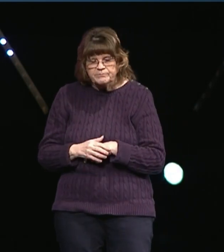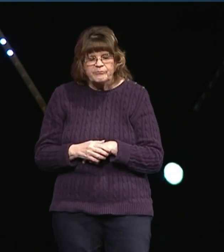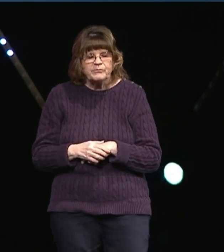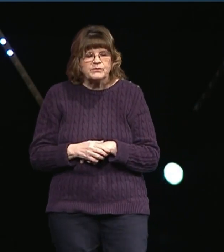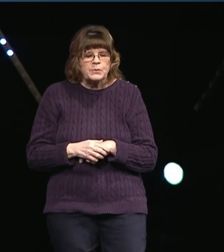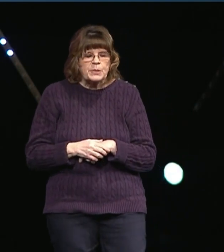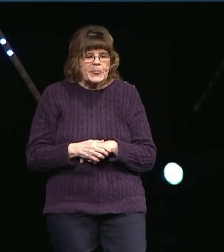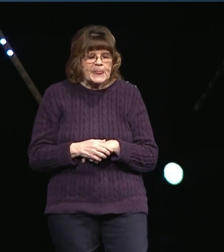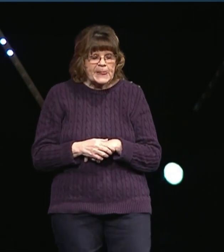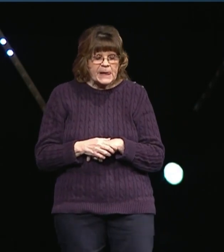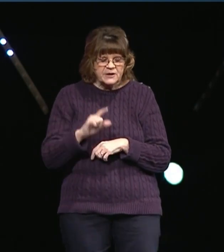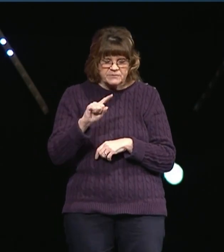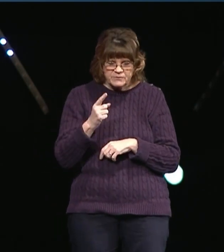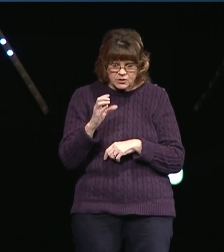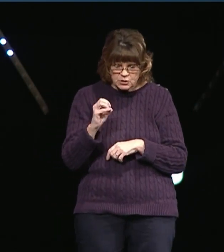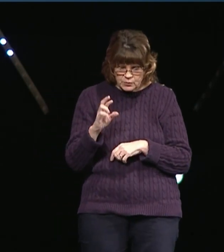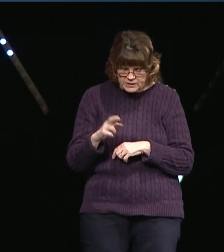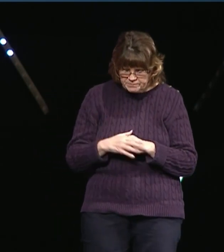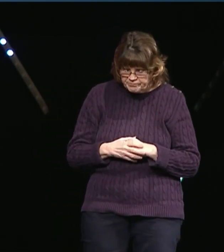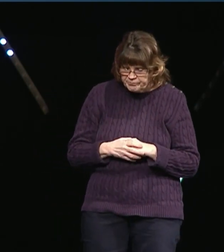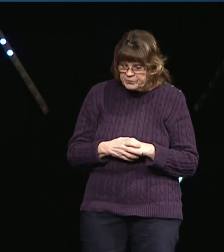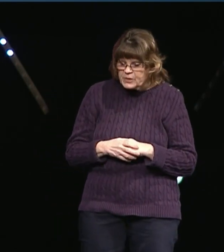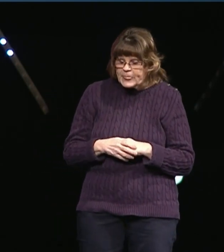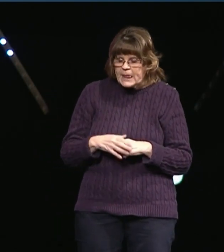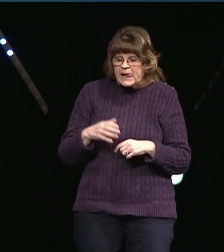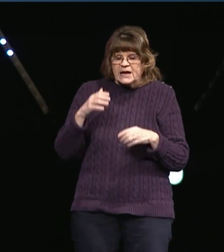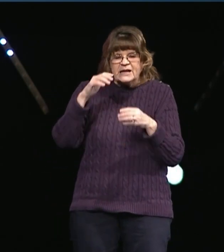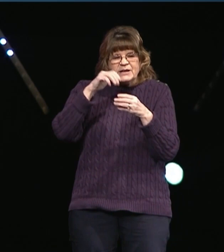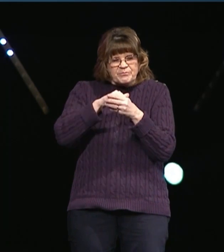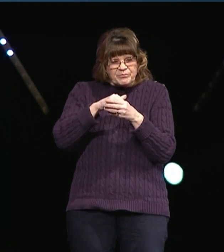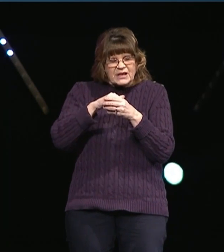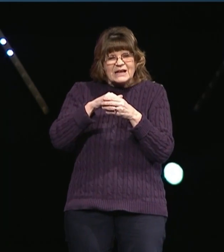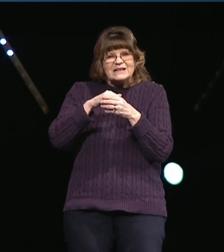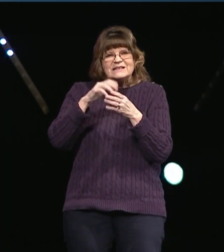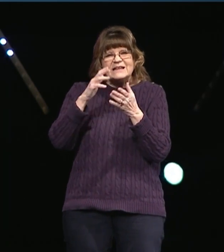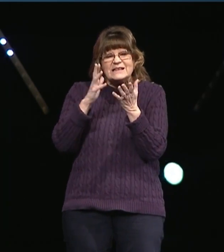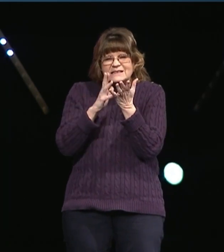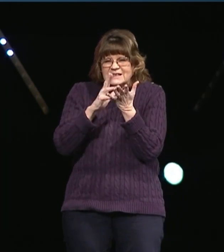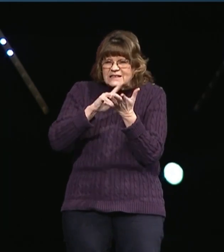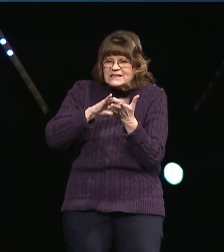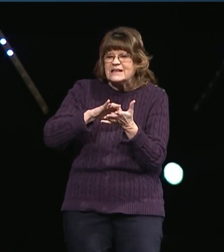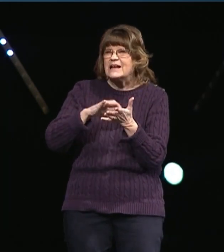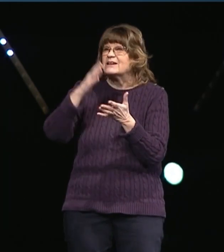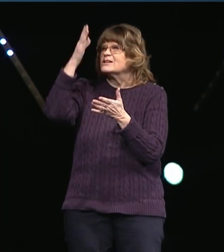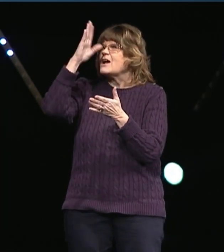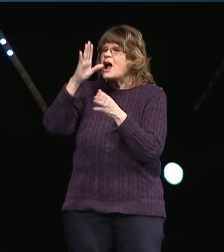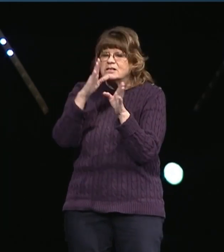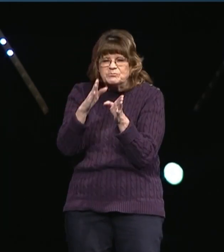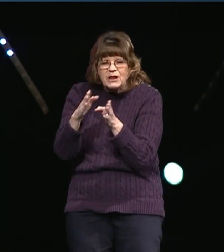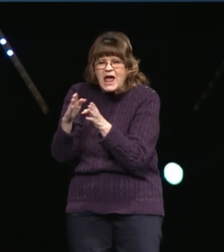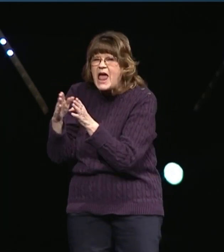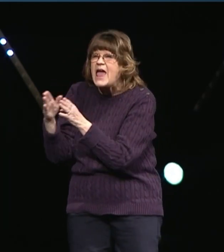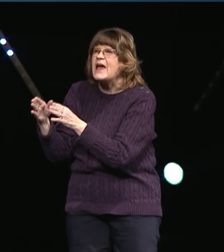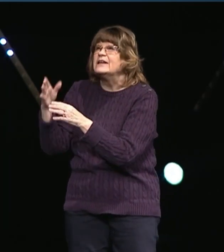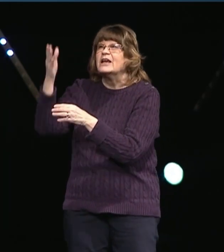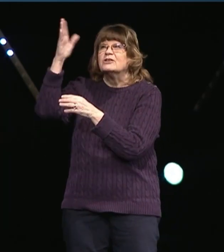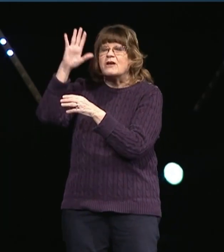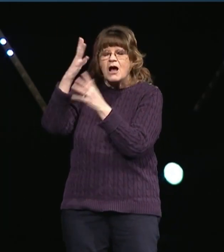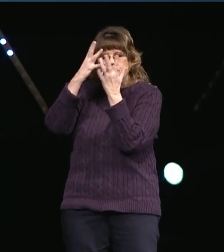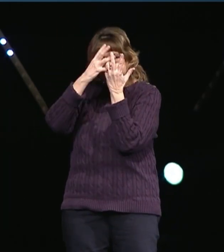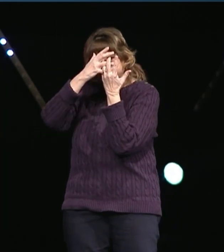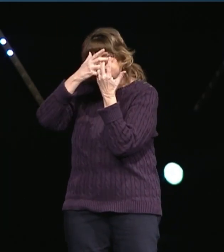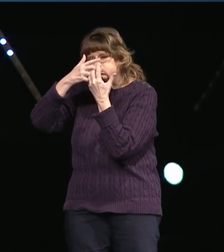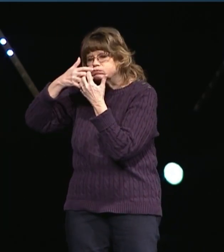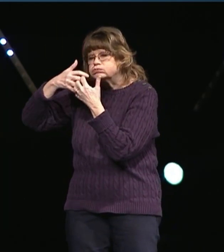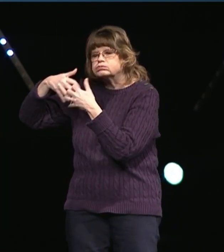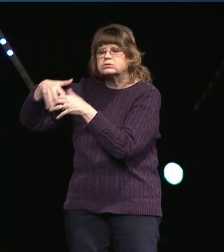verse 12. God's fingerprints, his engineering, his timing, his planning is evident through all the events leading up to the moment